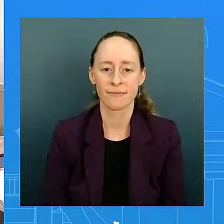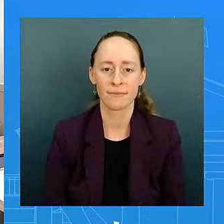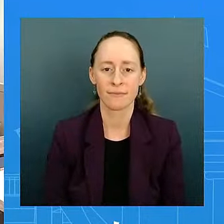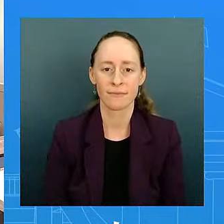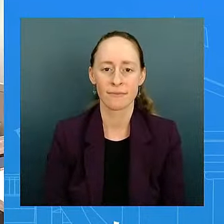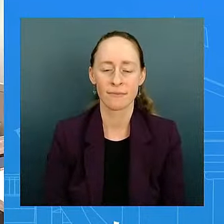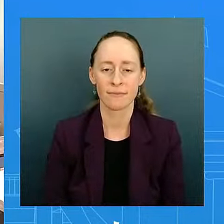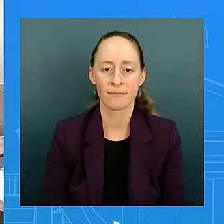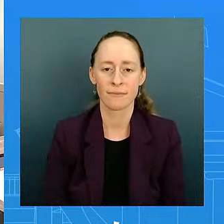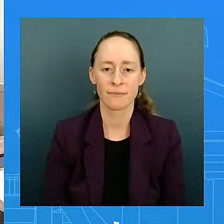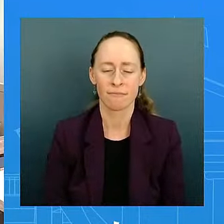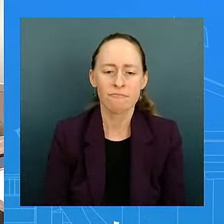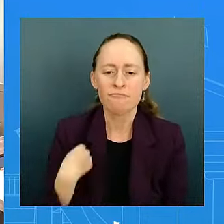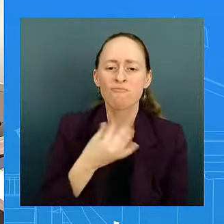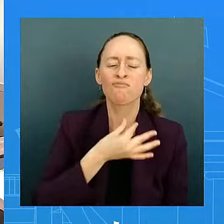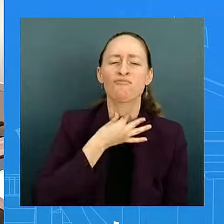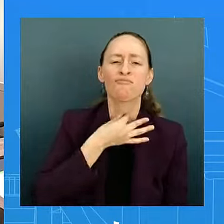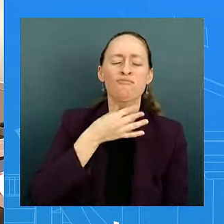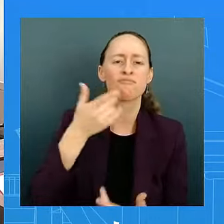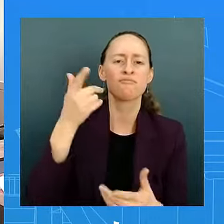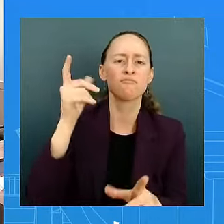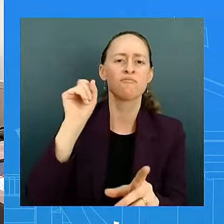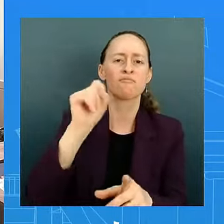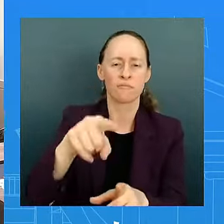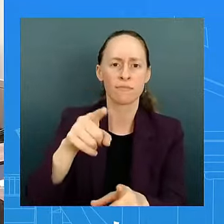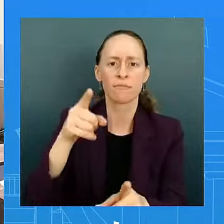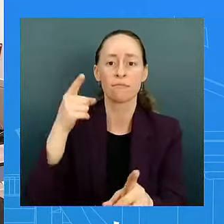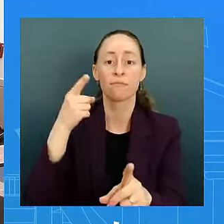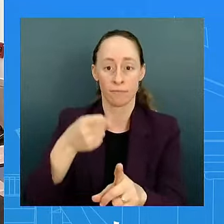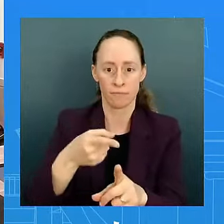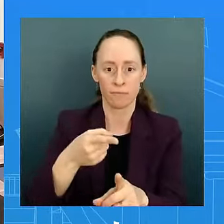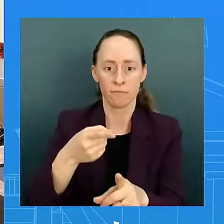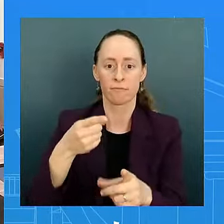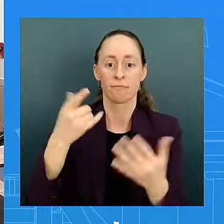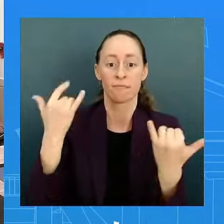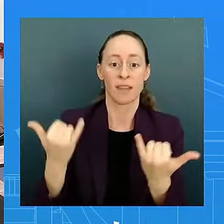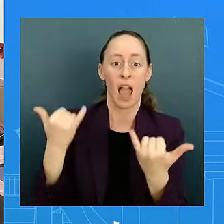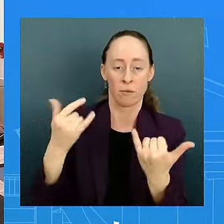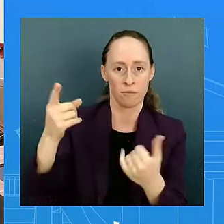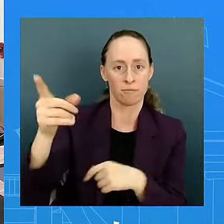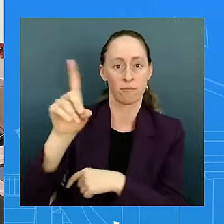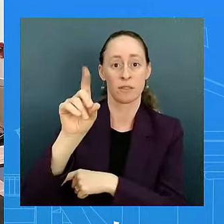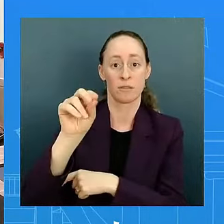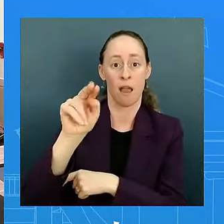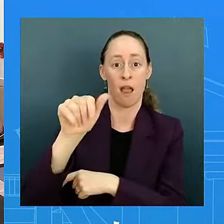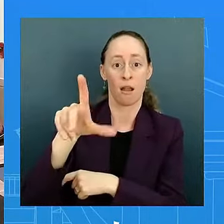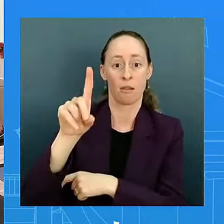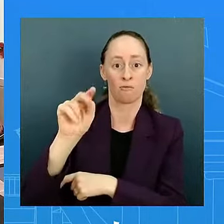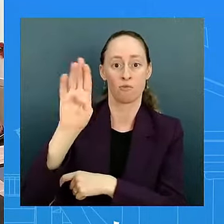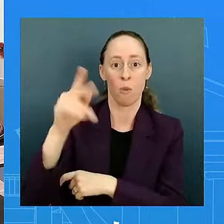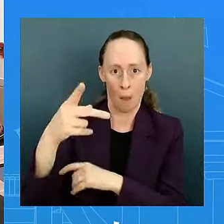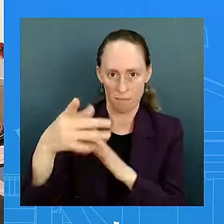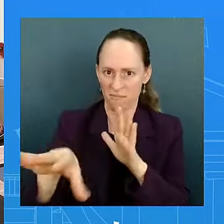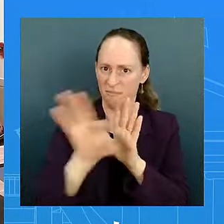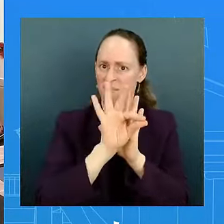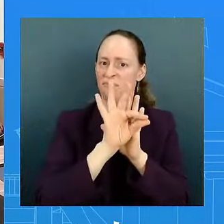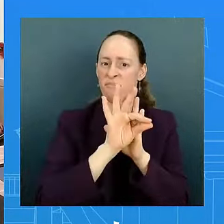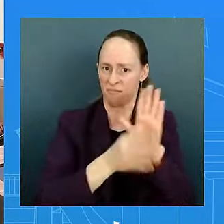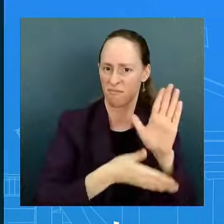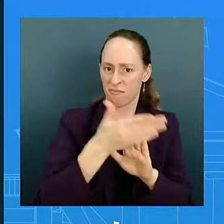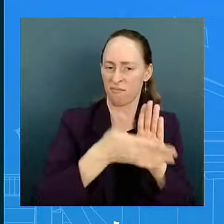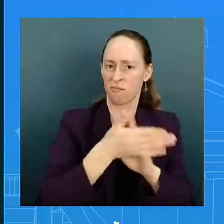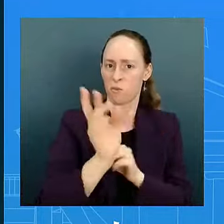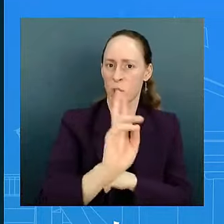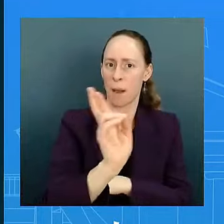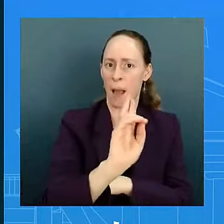Now that Donald Trump is the Republican nominee, is he getting the intelligence briefings that it's traditional for presidential nominees to get? So that's something for